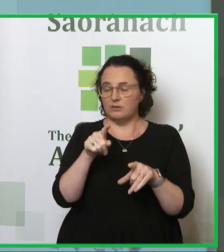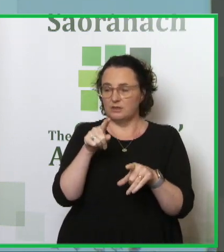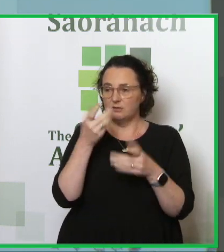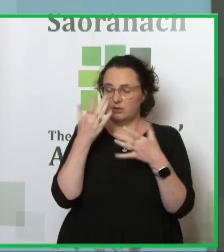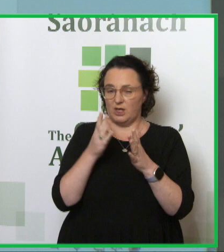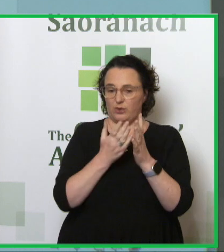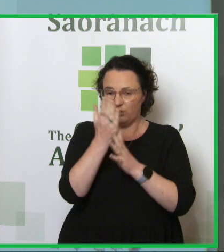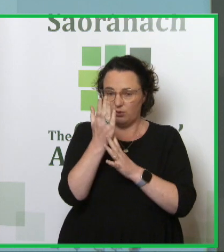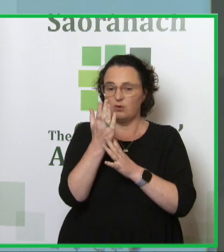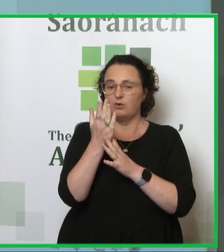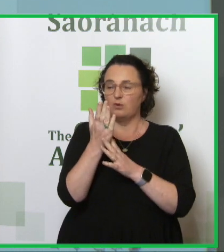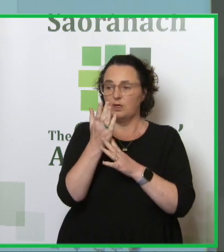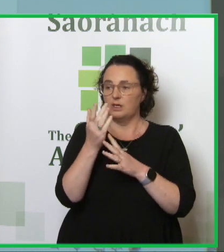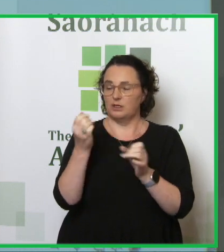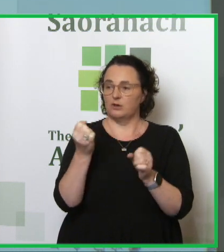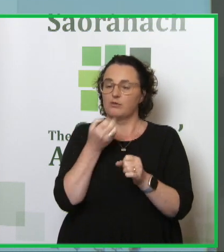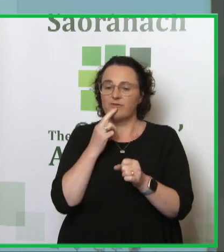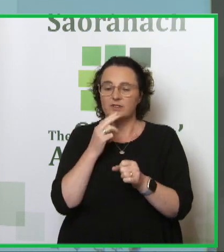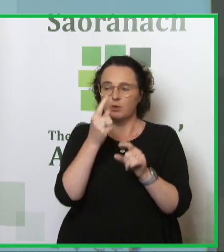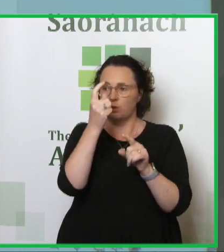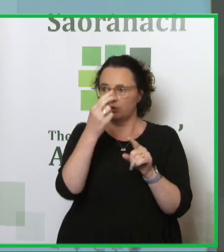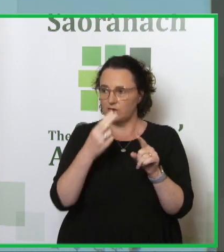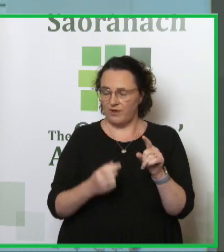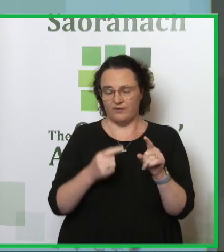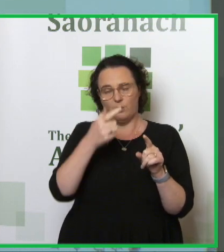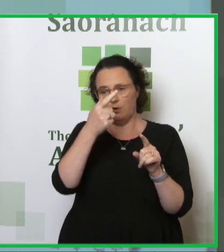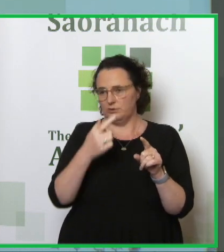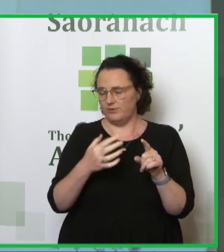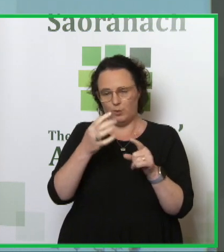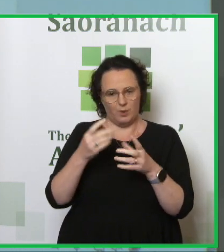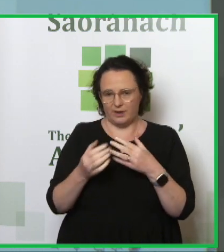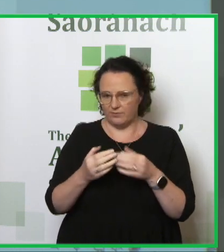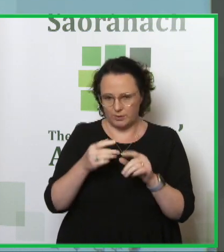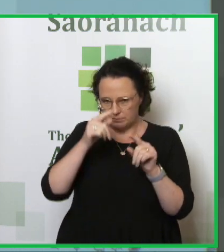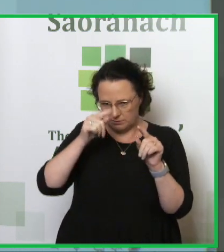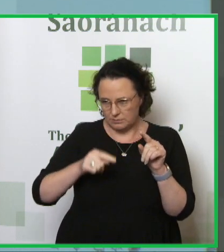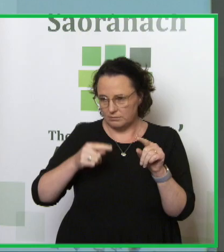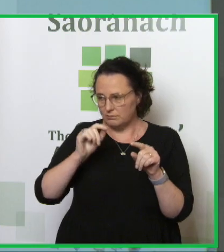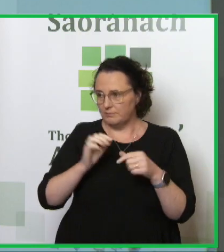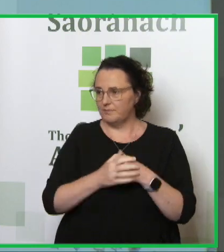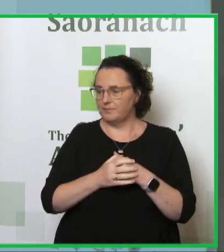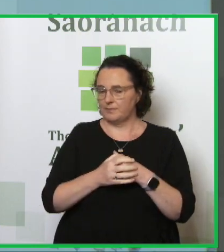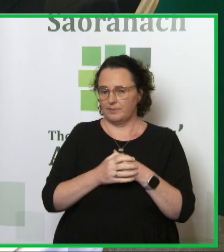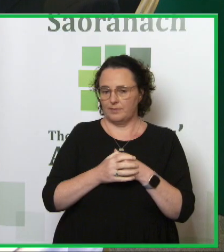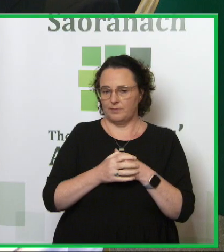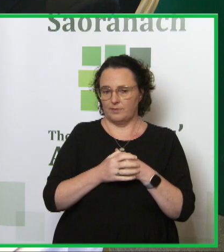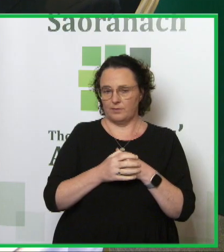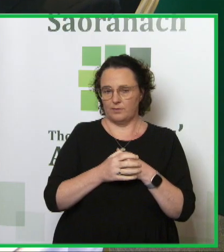through your rank preference 1 to 5. I might just ask Kieran, just to add to what Cathal said, just in time, why would we go on 1 to 5?